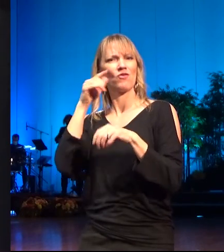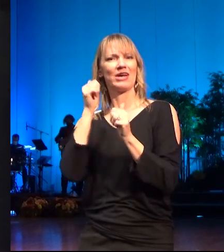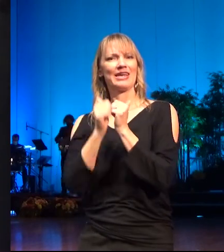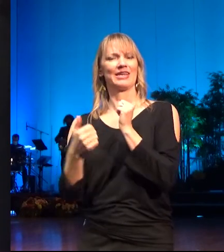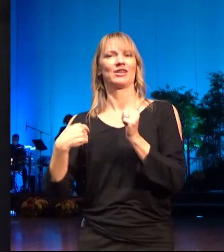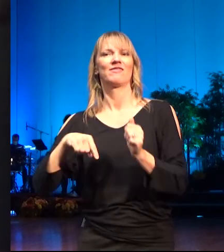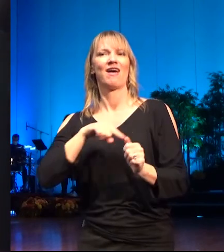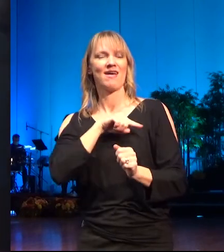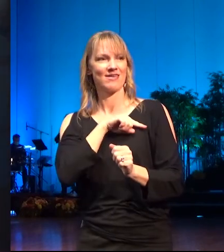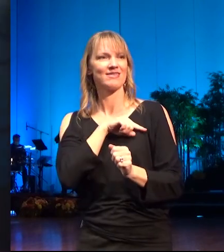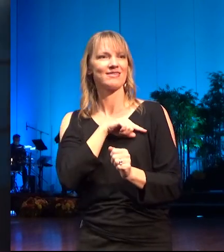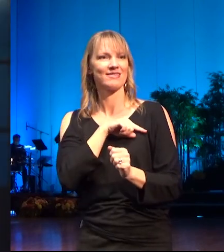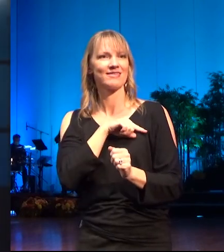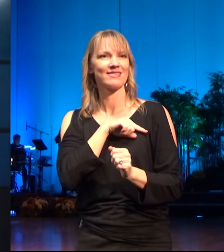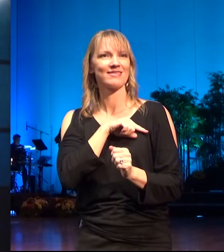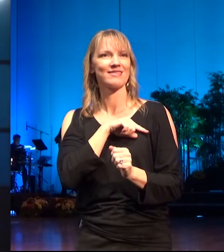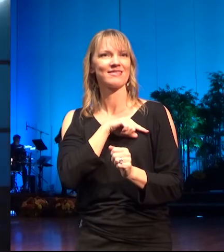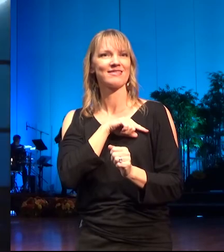to each one of us.